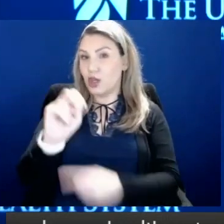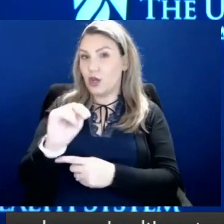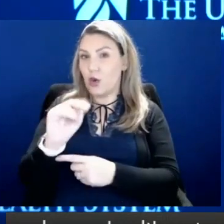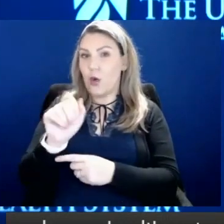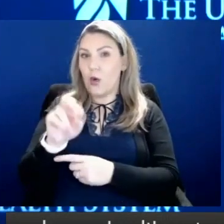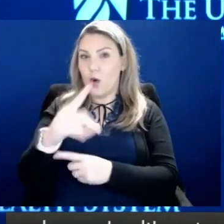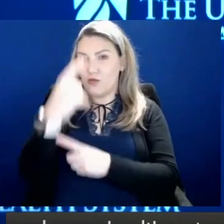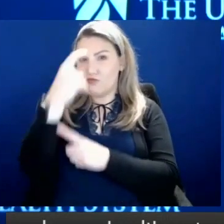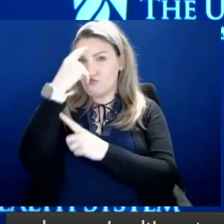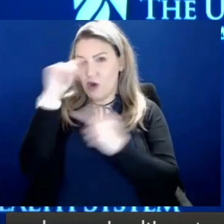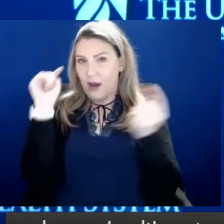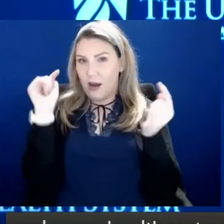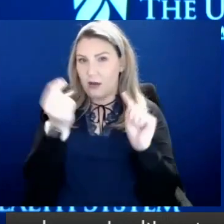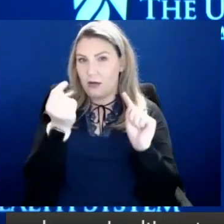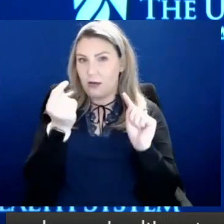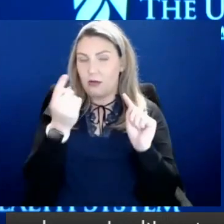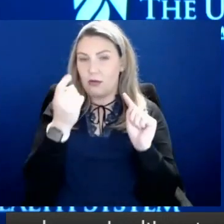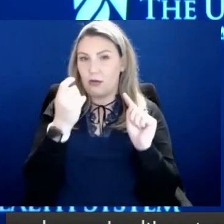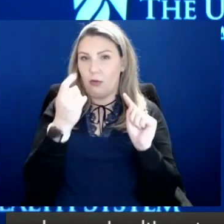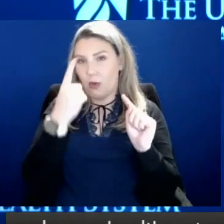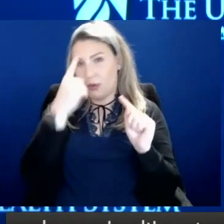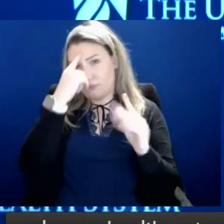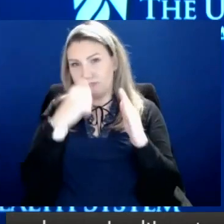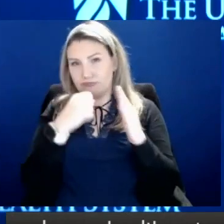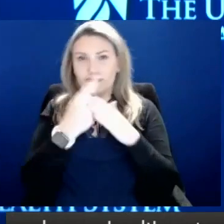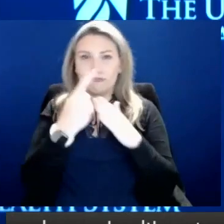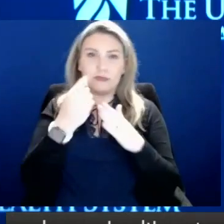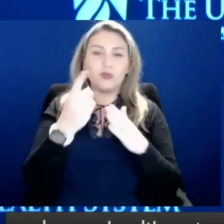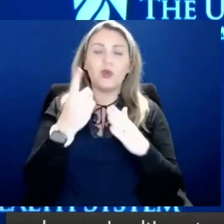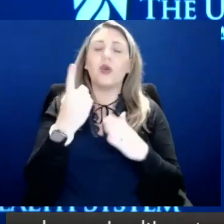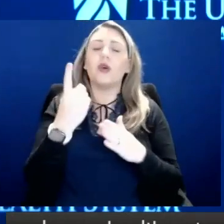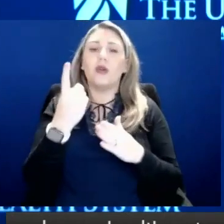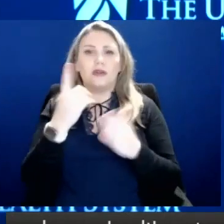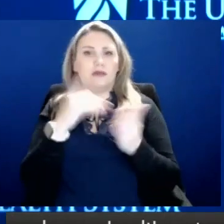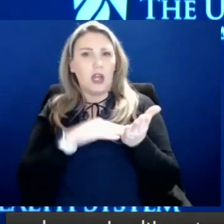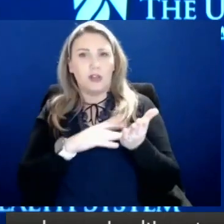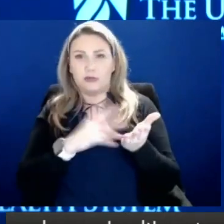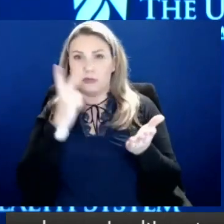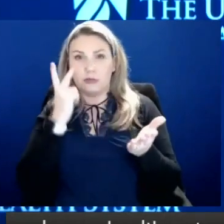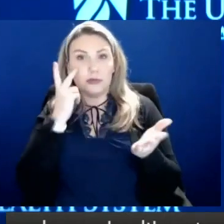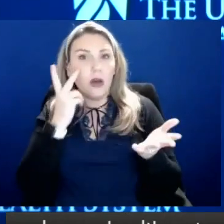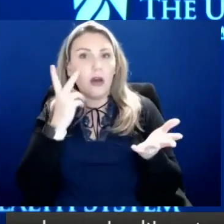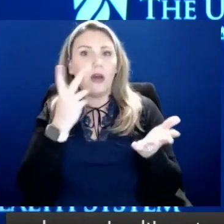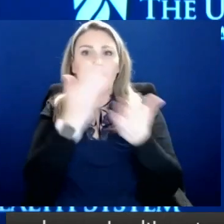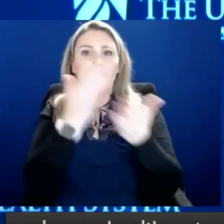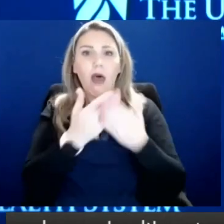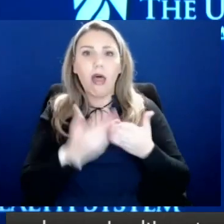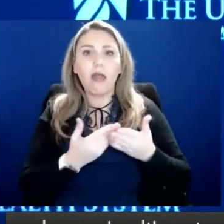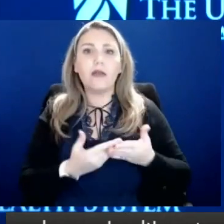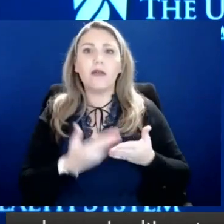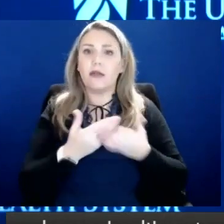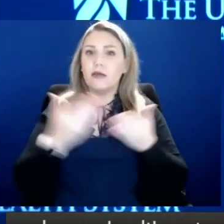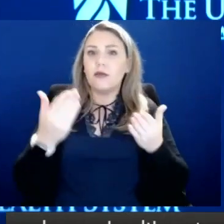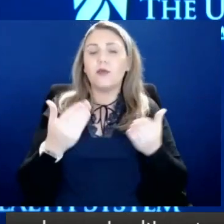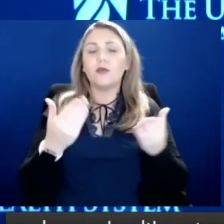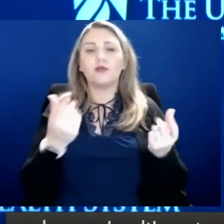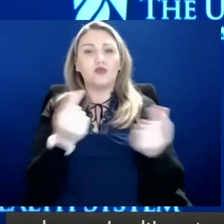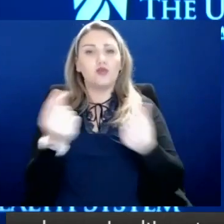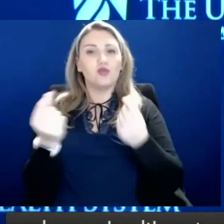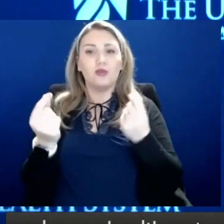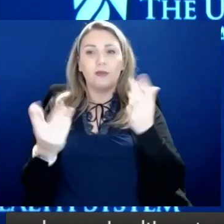was so comforting to talk to a doctor who validated it, said he'd seen it, and gave me some things to do that might